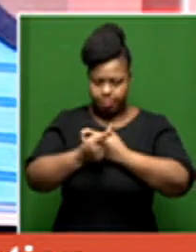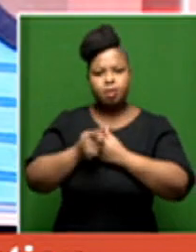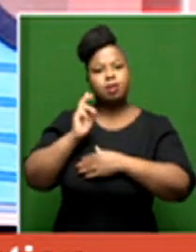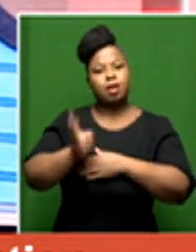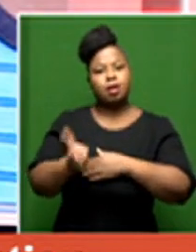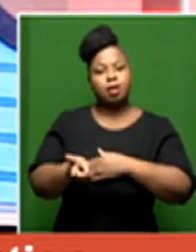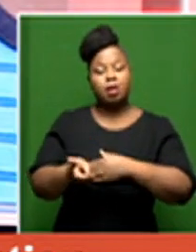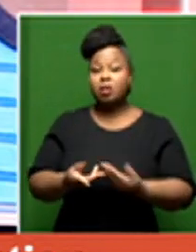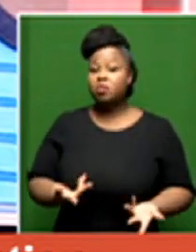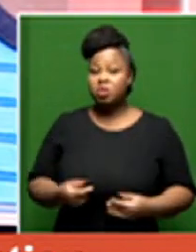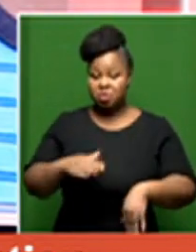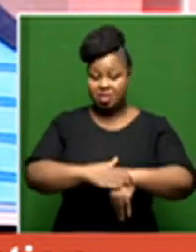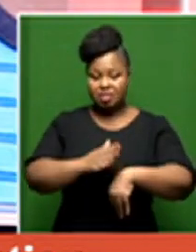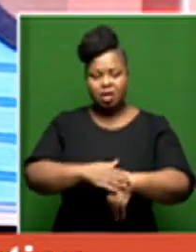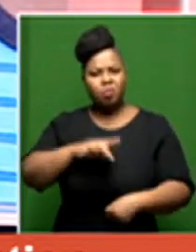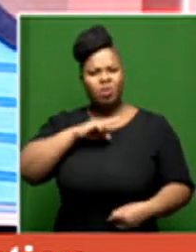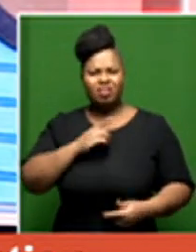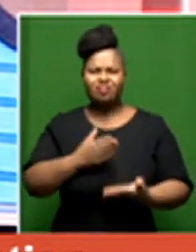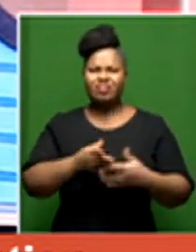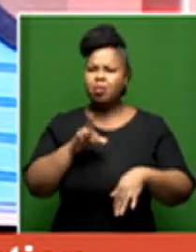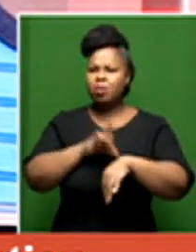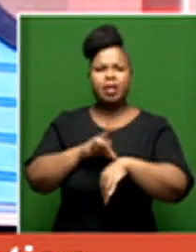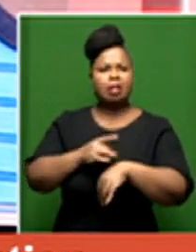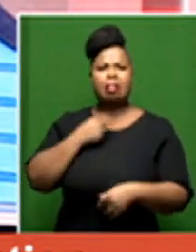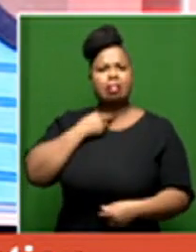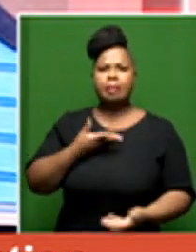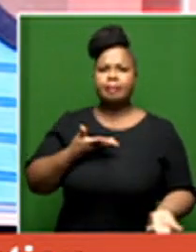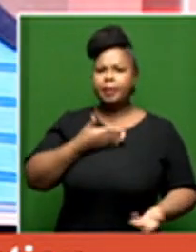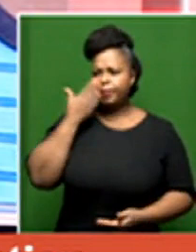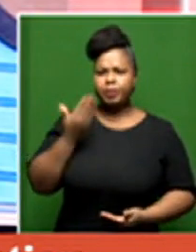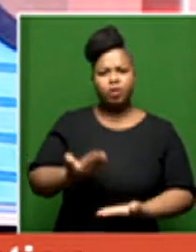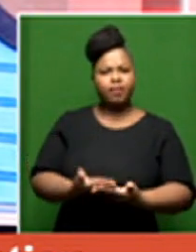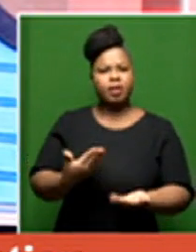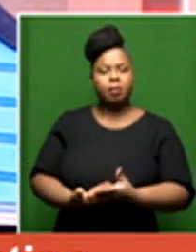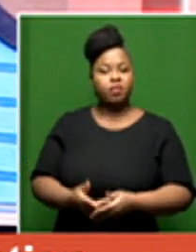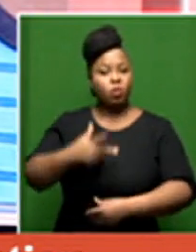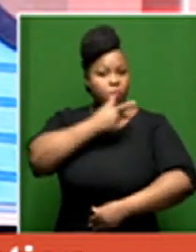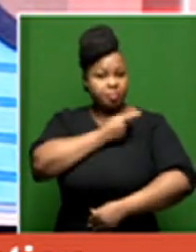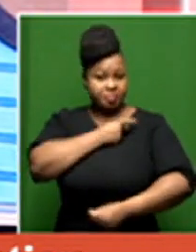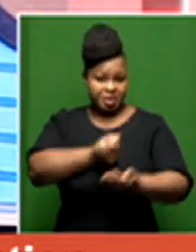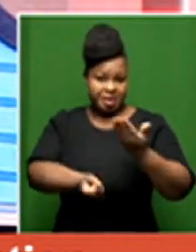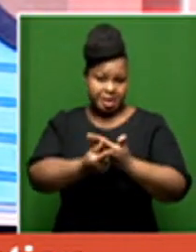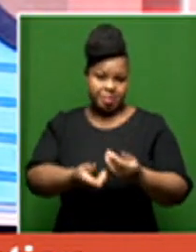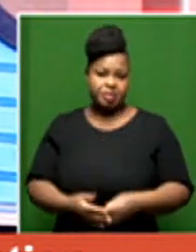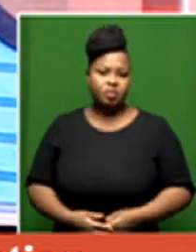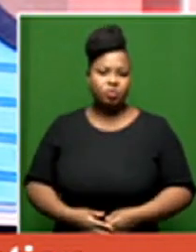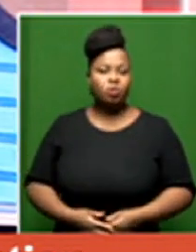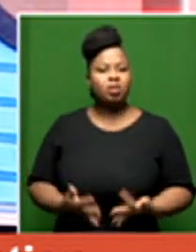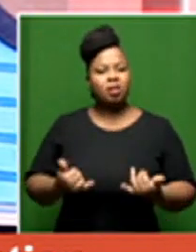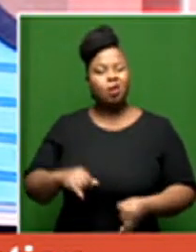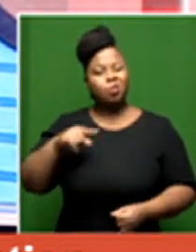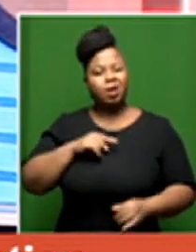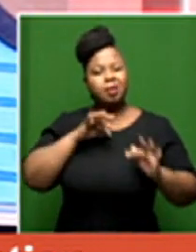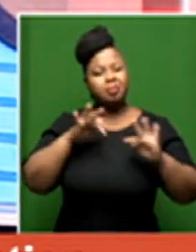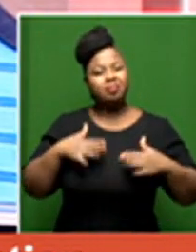and this happens at the time when little or no medical care is available for the outbreak's victims. The collapse of